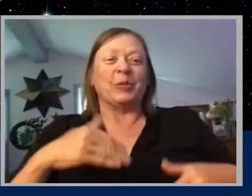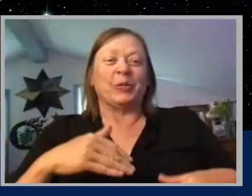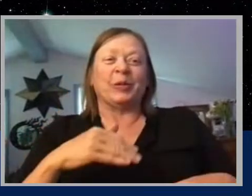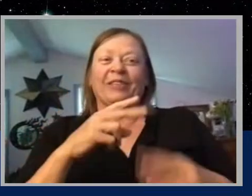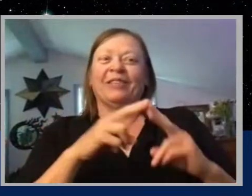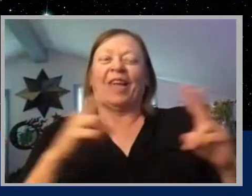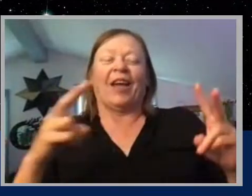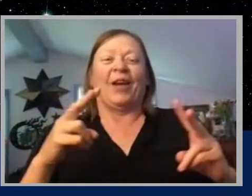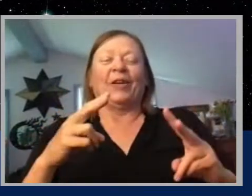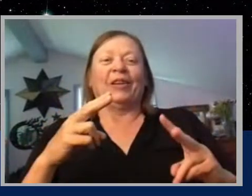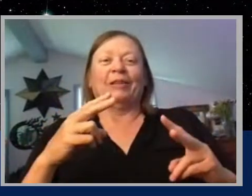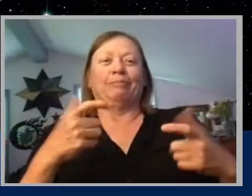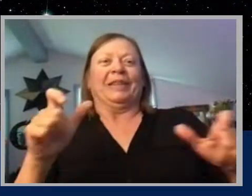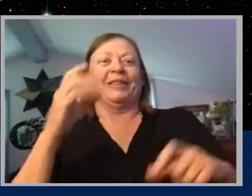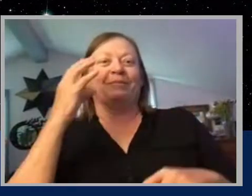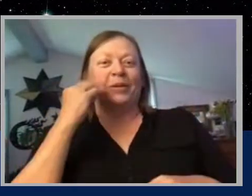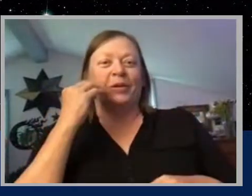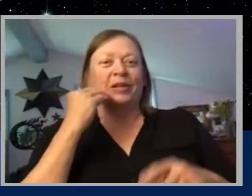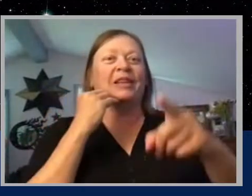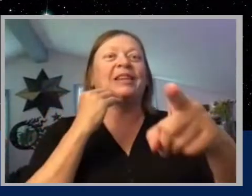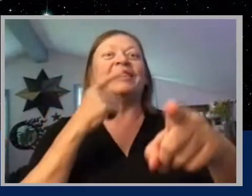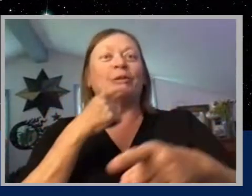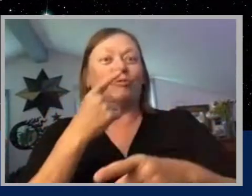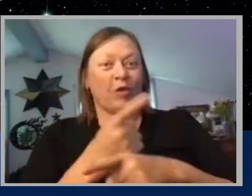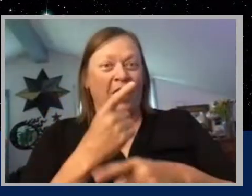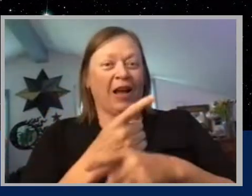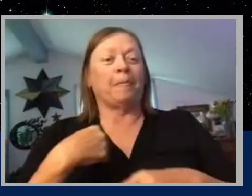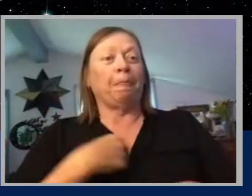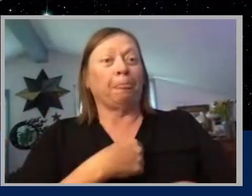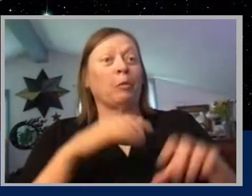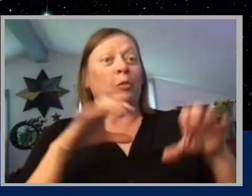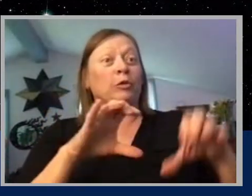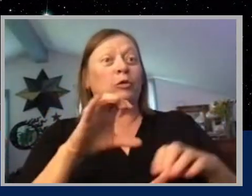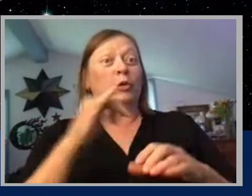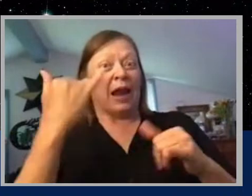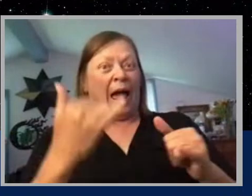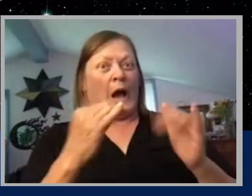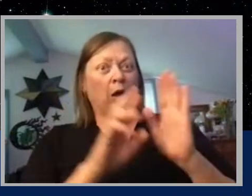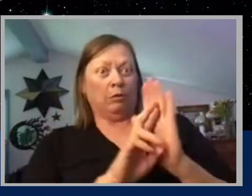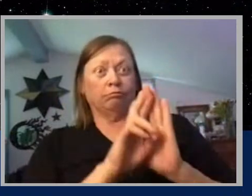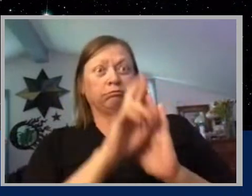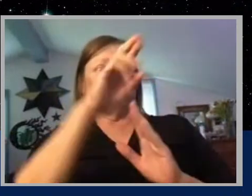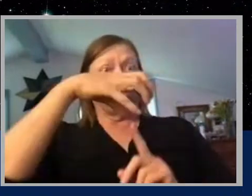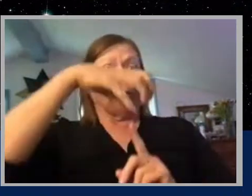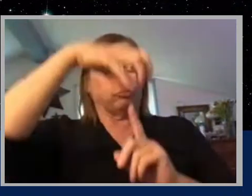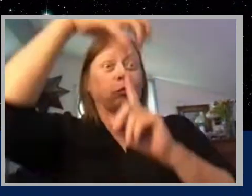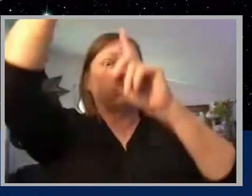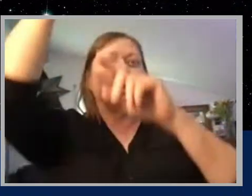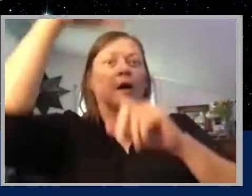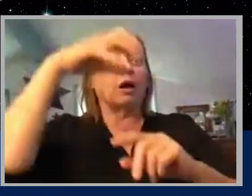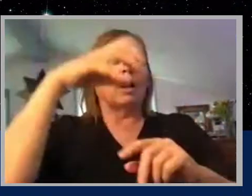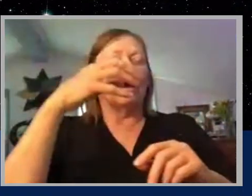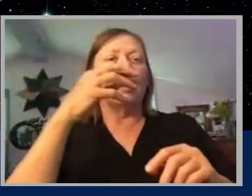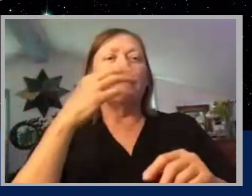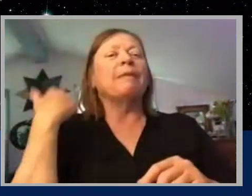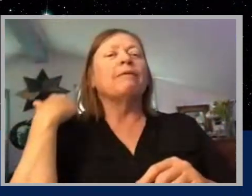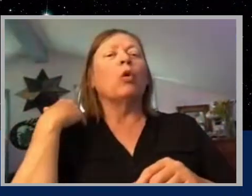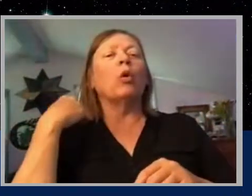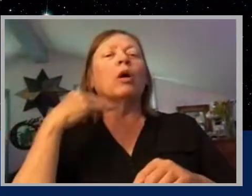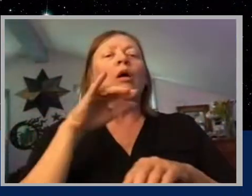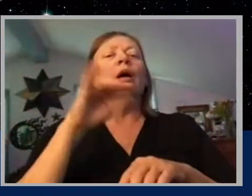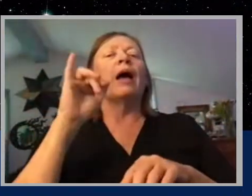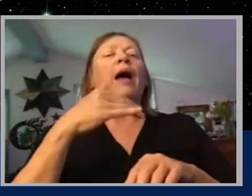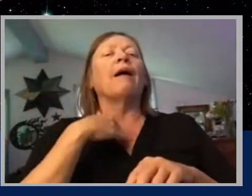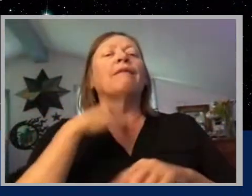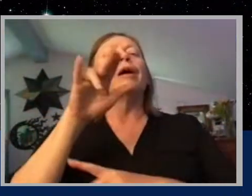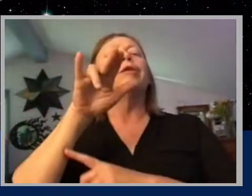capsule now, as opposed to shuttle, we're back to doing centrifuge training like we did in the beginning. Amazing. That's amazing. And so I know we